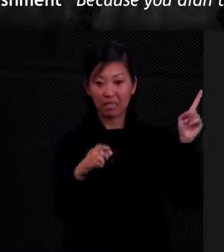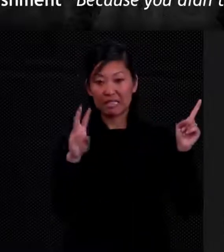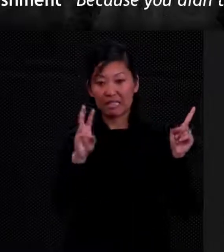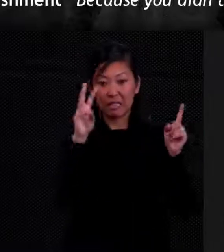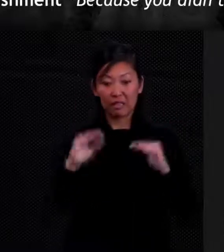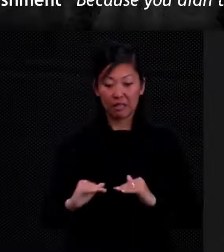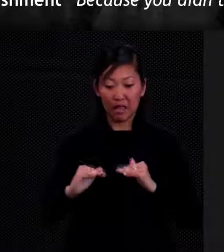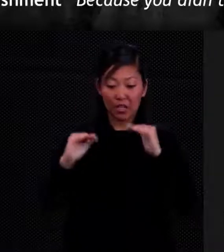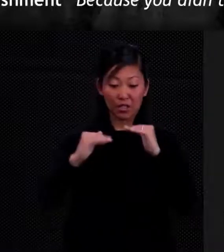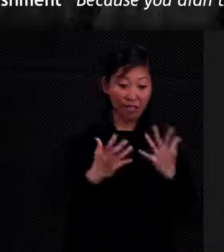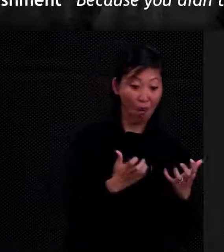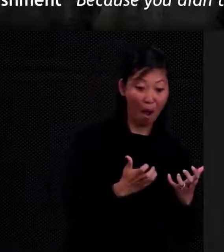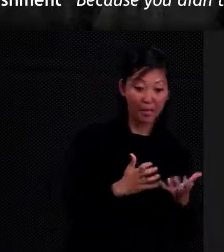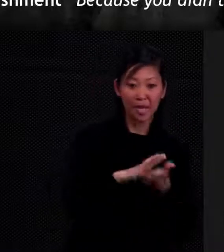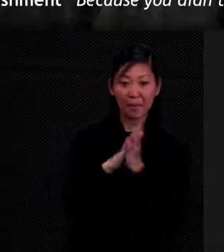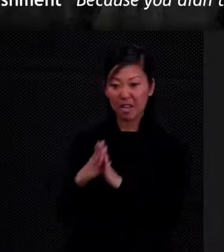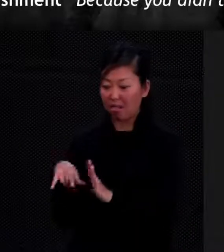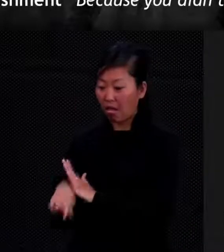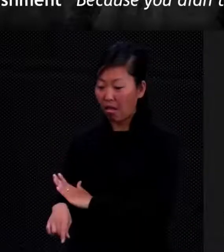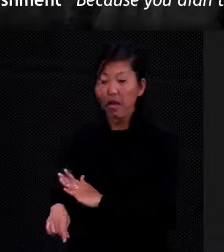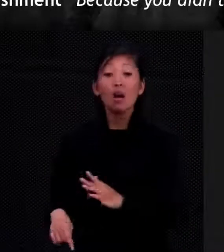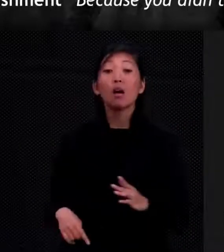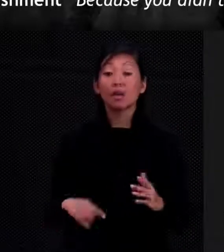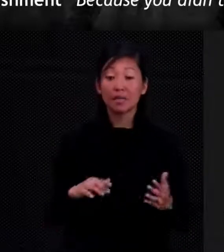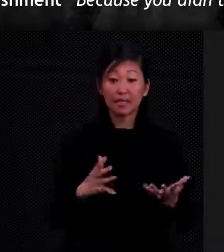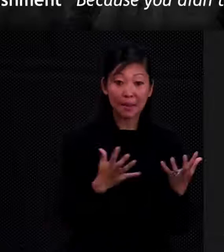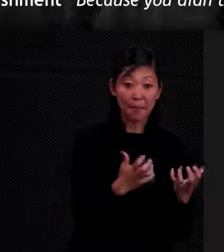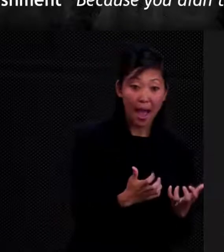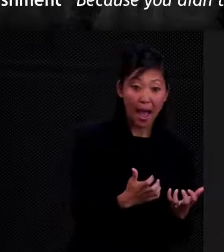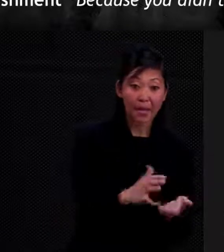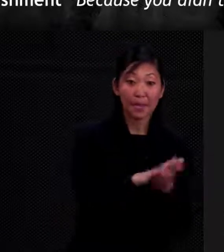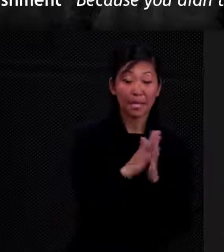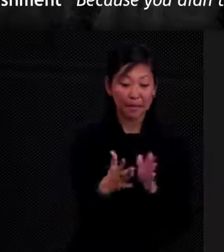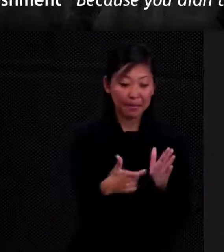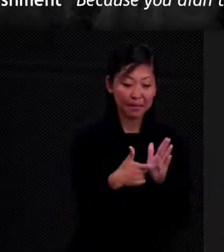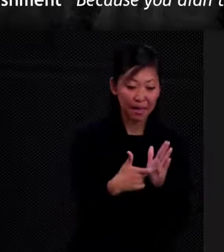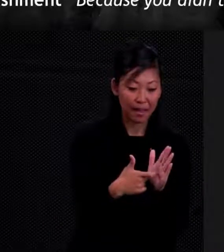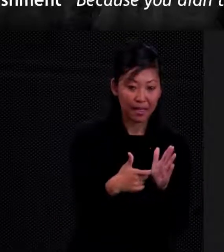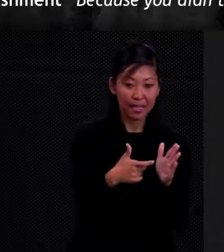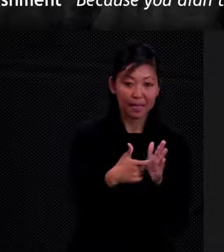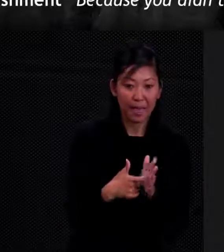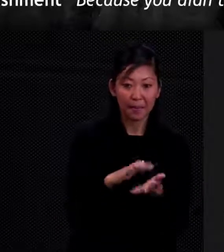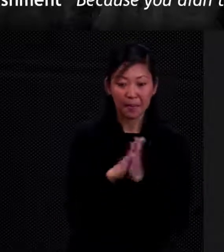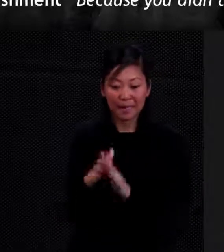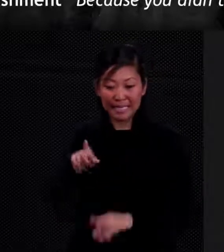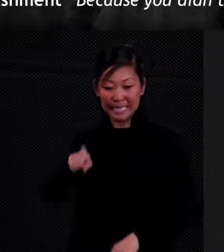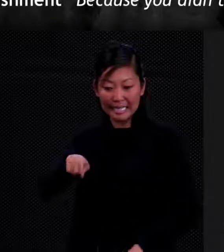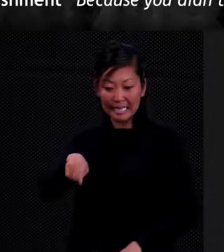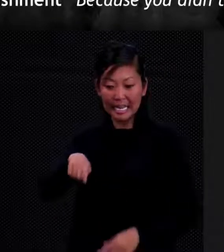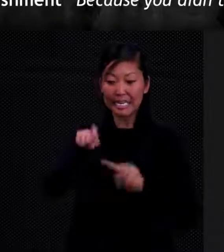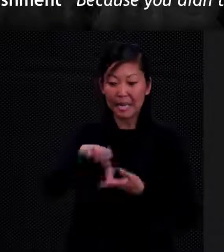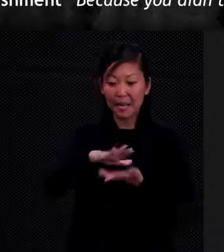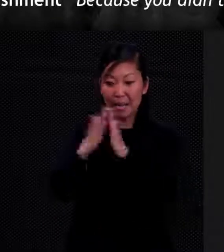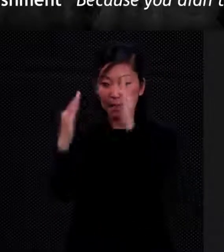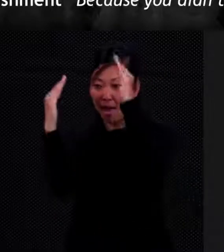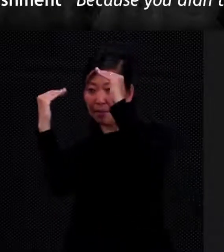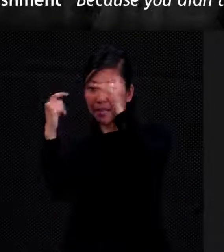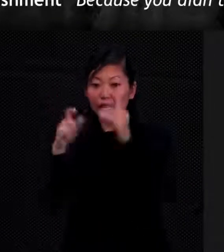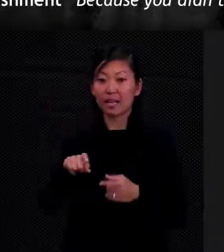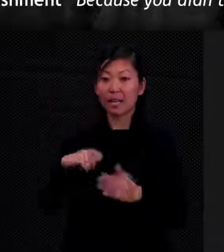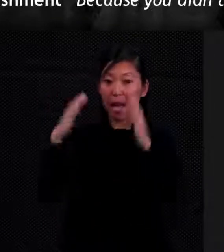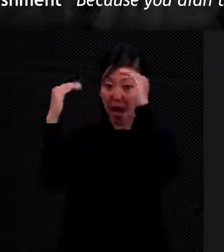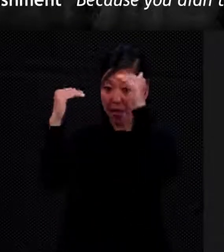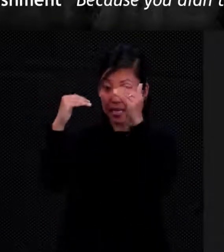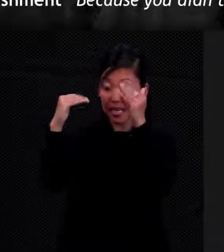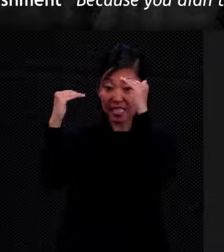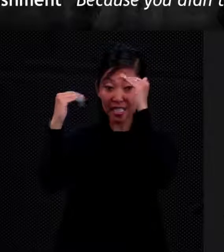says, we often move from desire to demand. Demand turns into a need. A need turns into an expectation. An